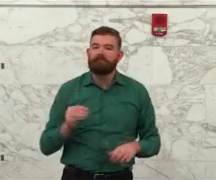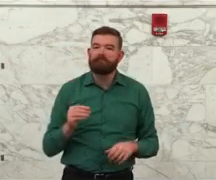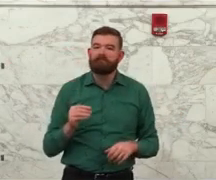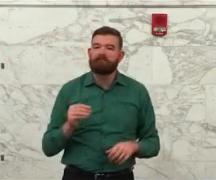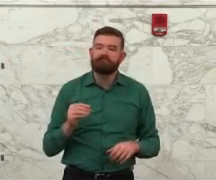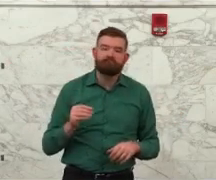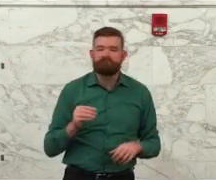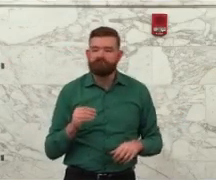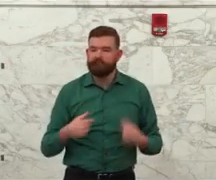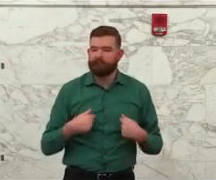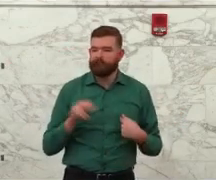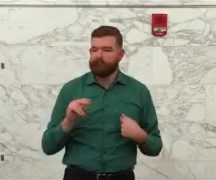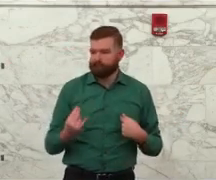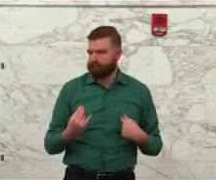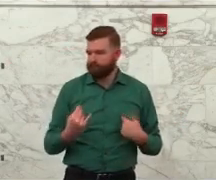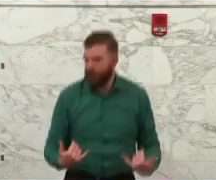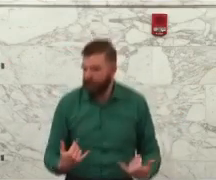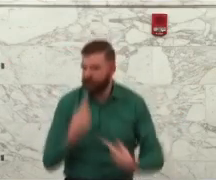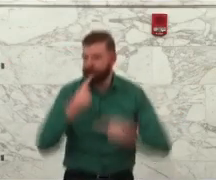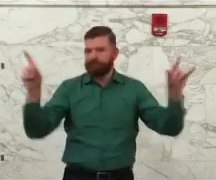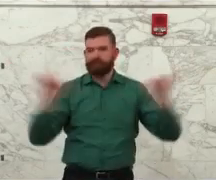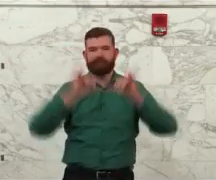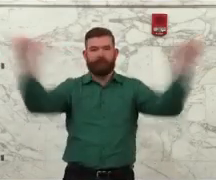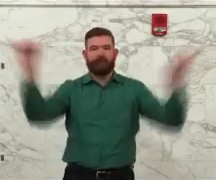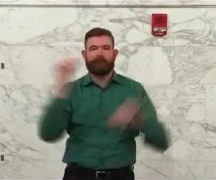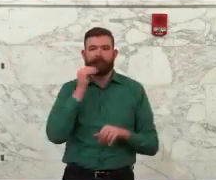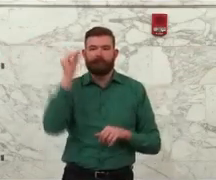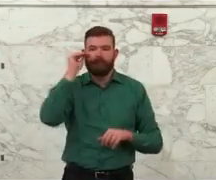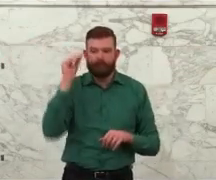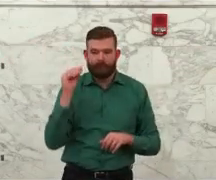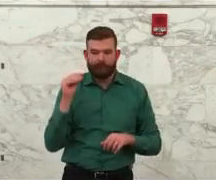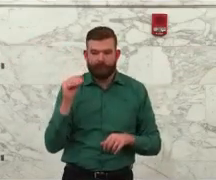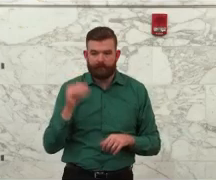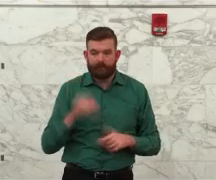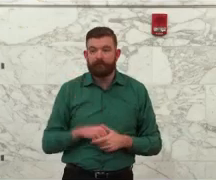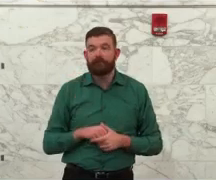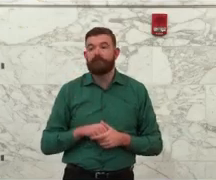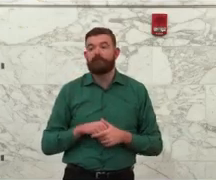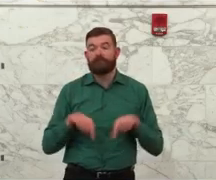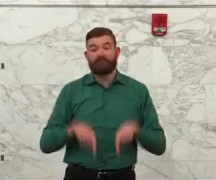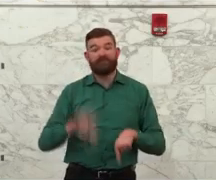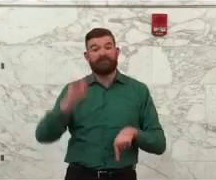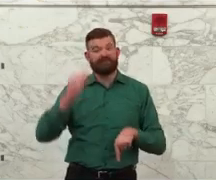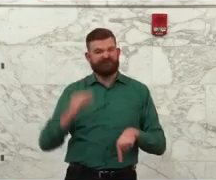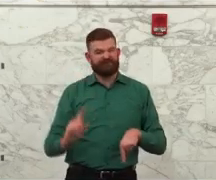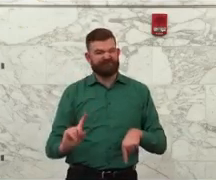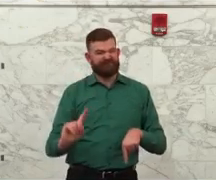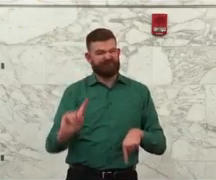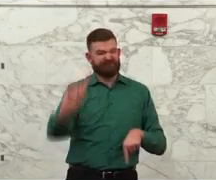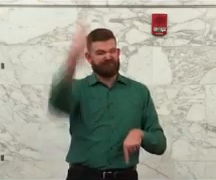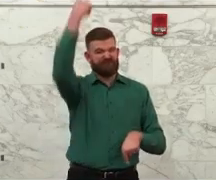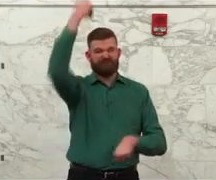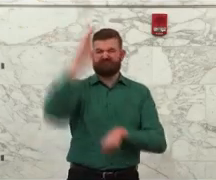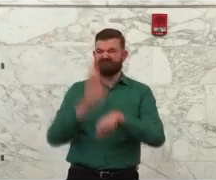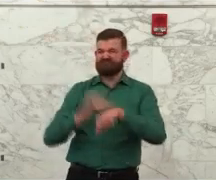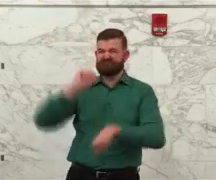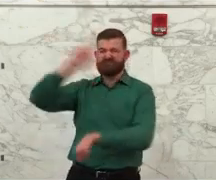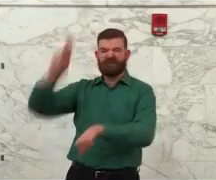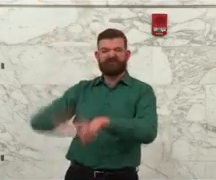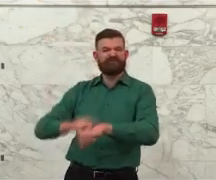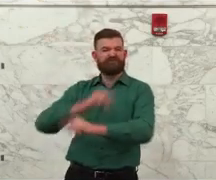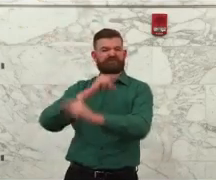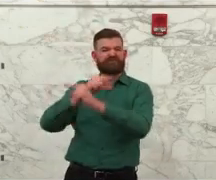mean, a statewide call-up of the National Guard. I think we were at the top of the list, restricting travel from 8 p.m. to 5 a.m. I've